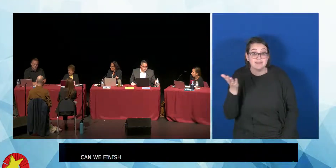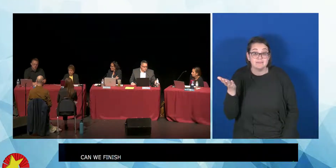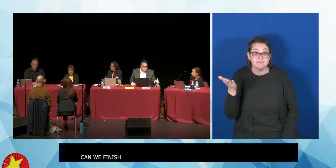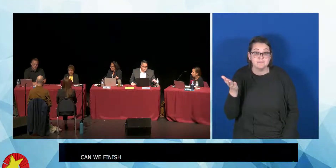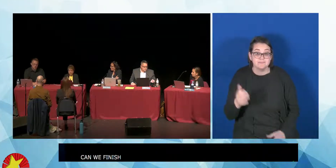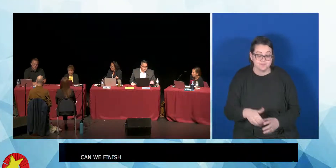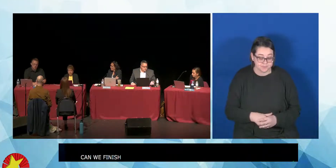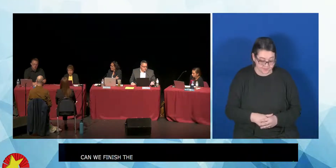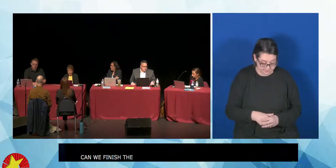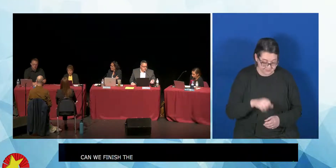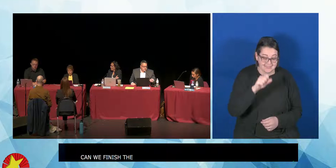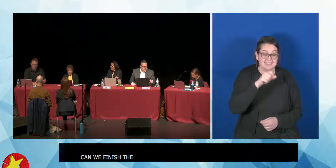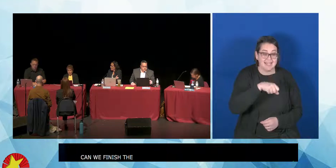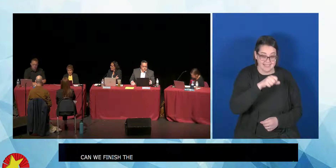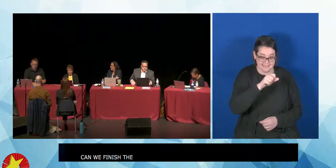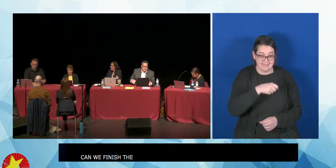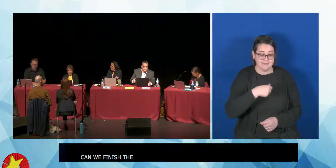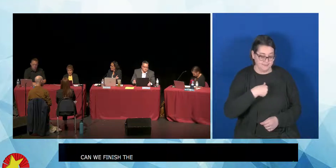Yes.